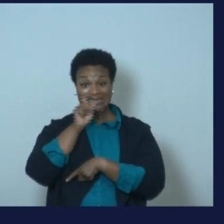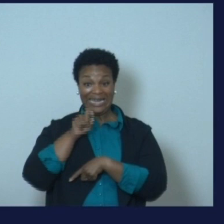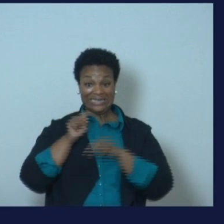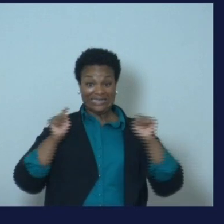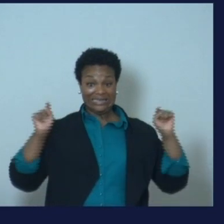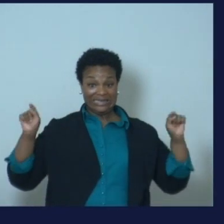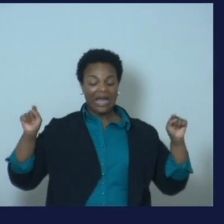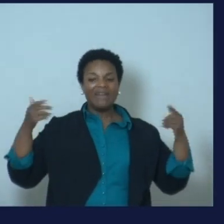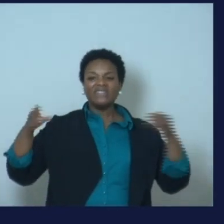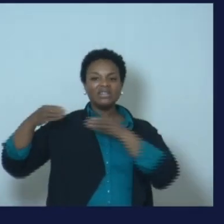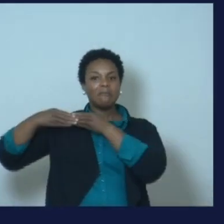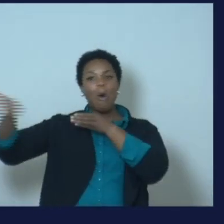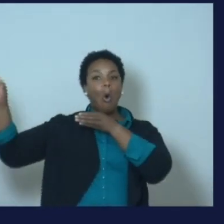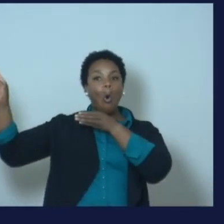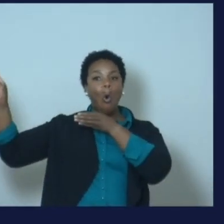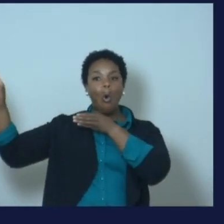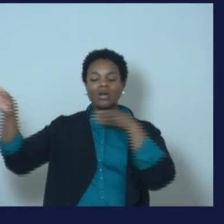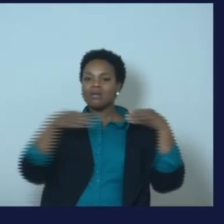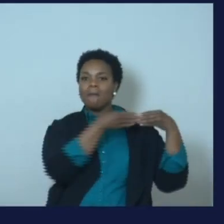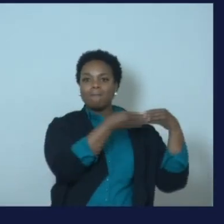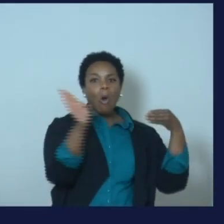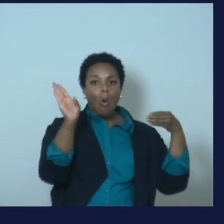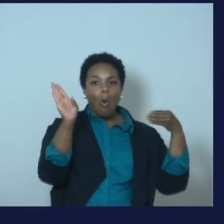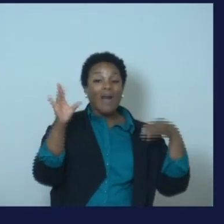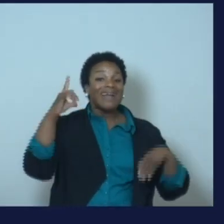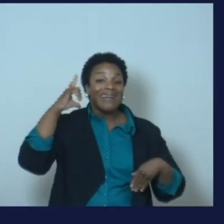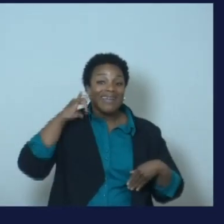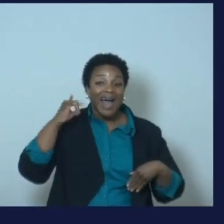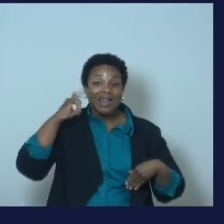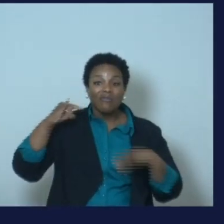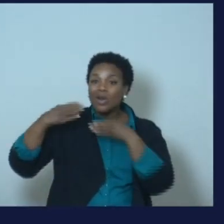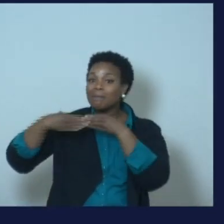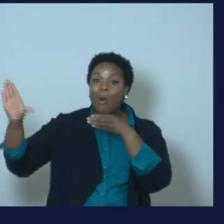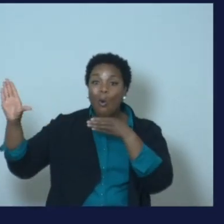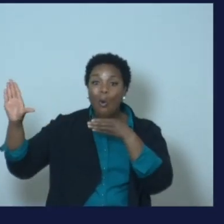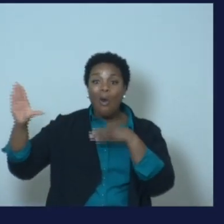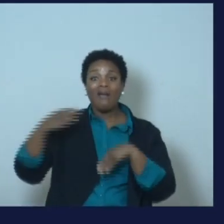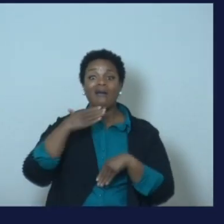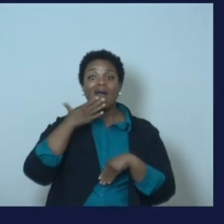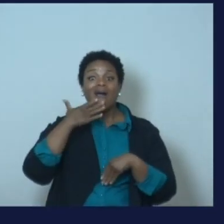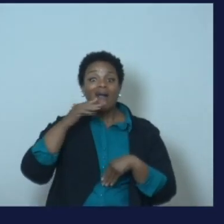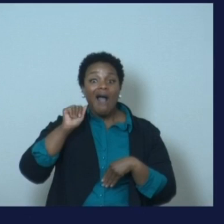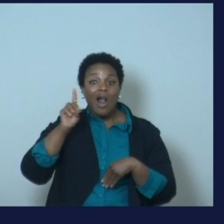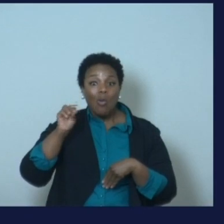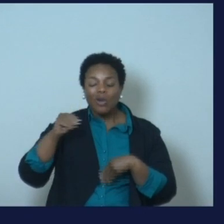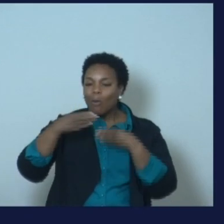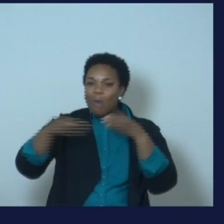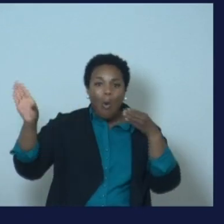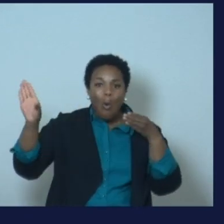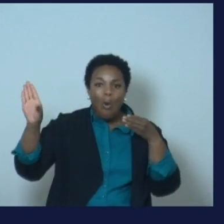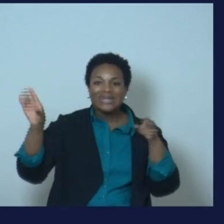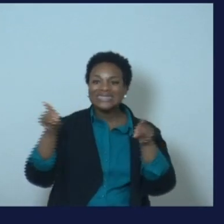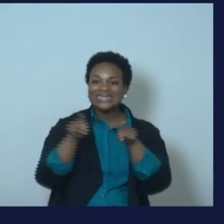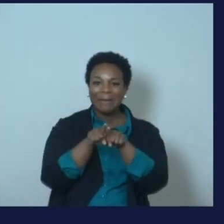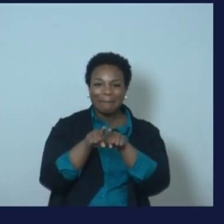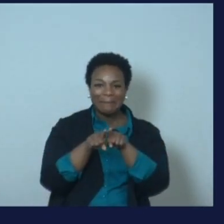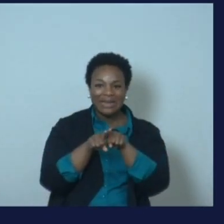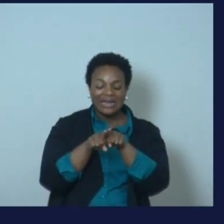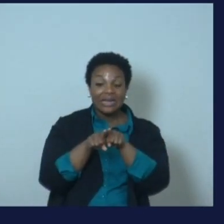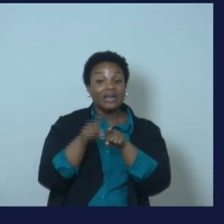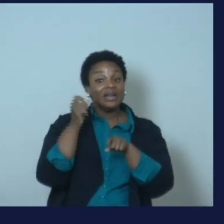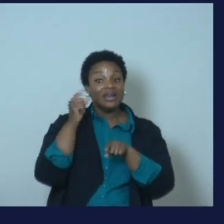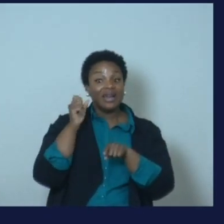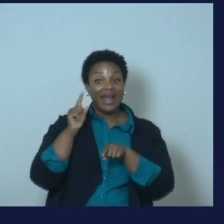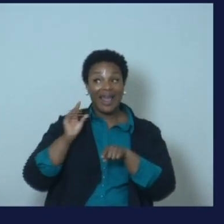Texas, Arizona, California, quite frankly, Colorado did the same, but we're going to focus on these 3 states. Their cases